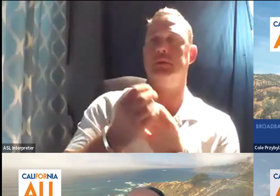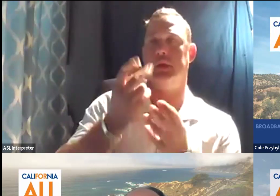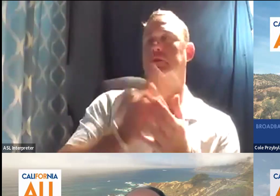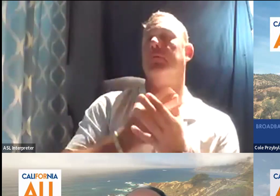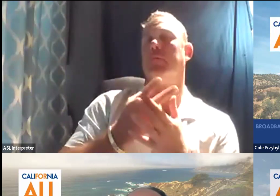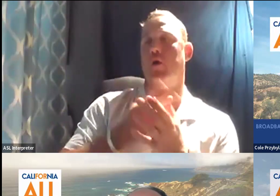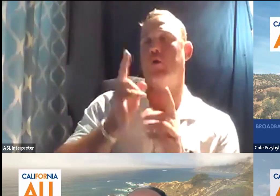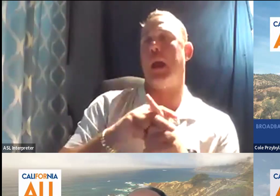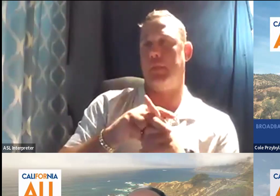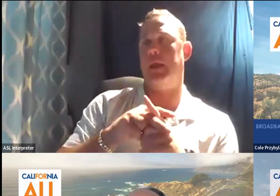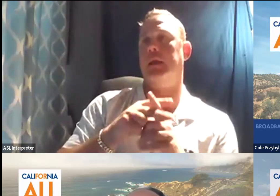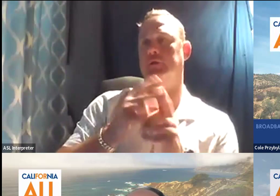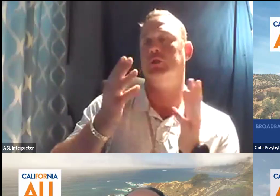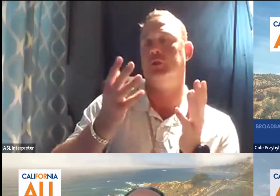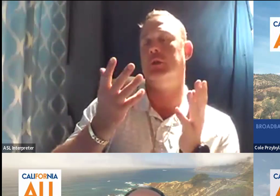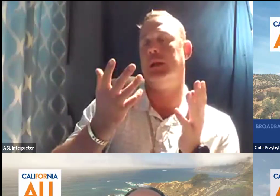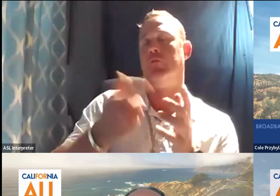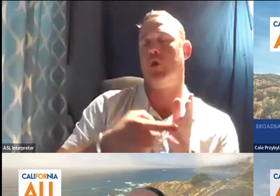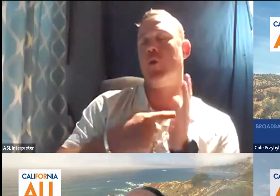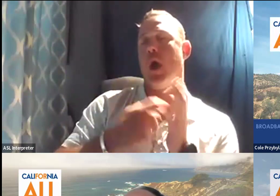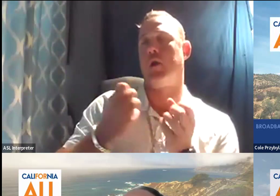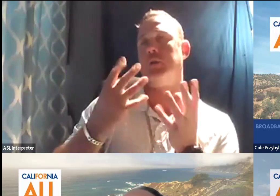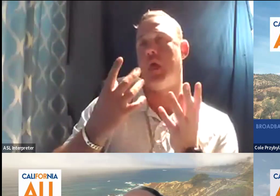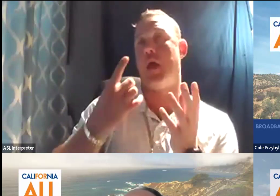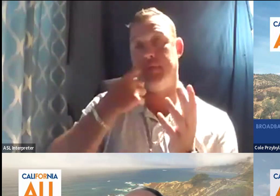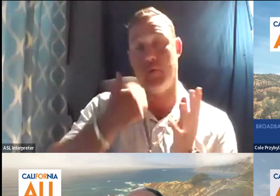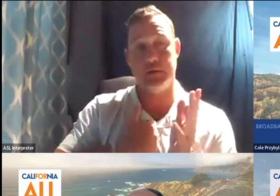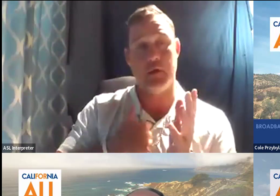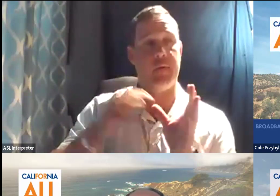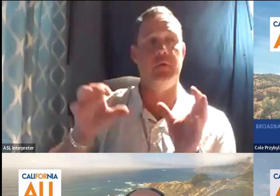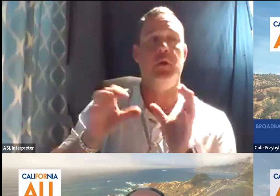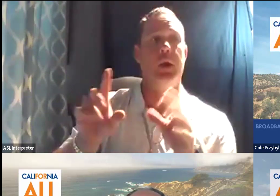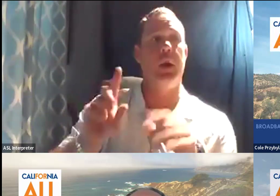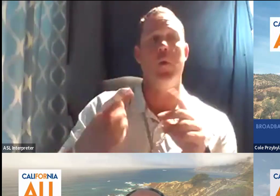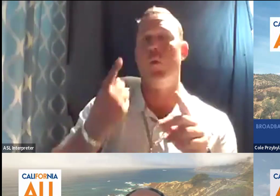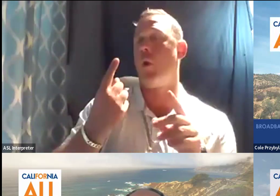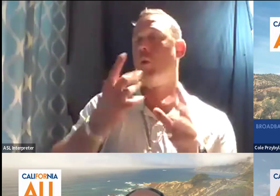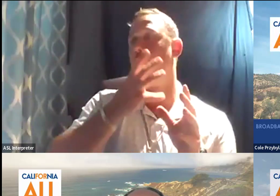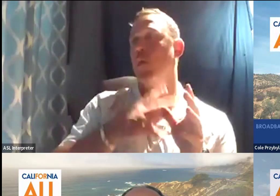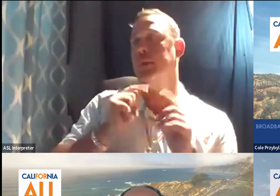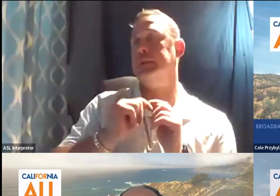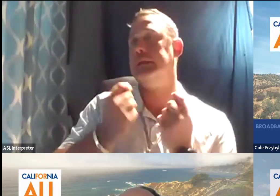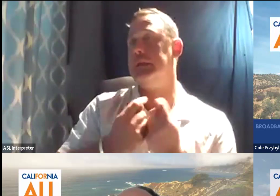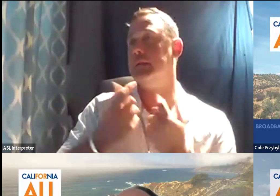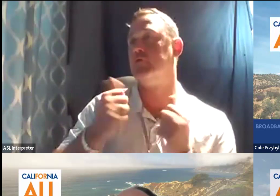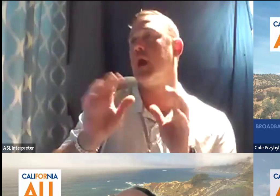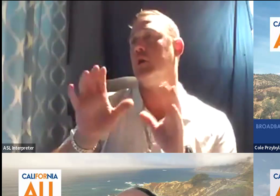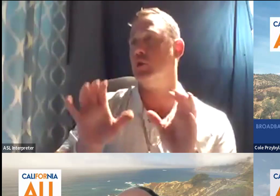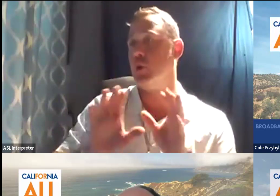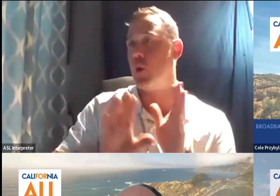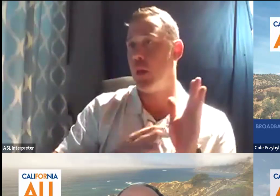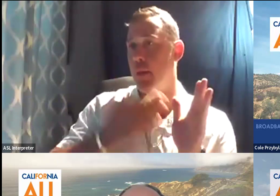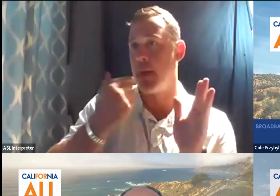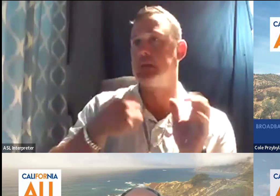multiple partner application. It requires a lot. And for me, I'm doing it as a one woman team and trying to do the best that I can to serve